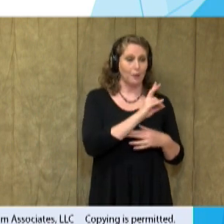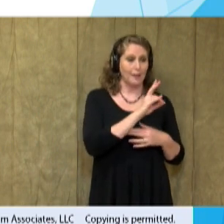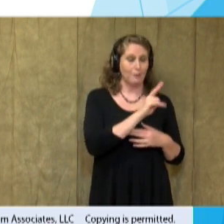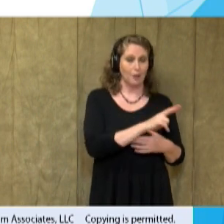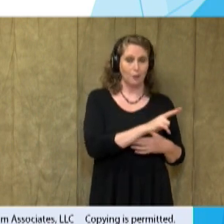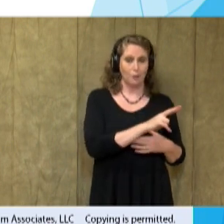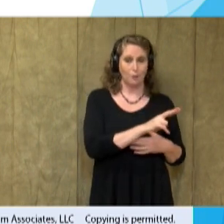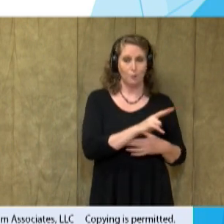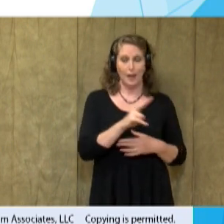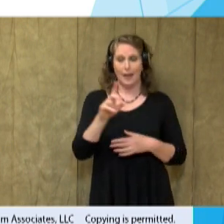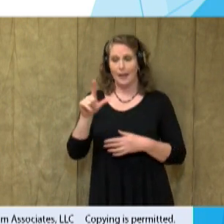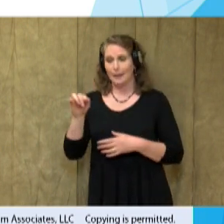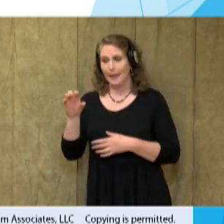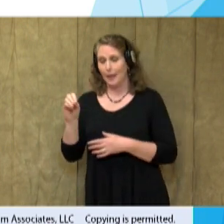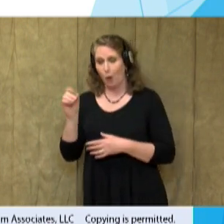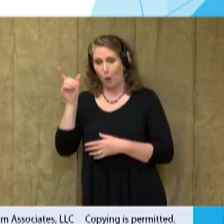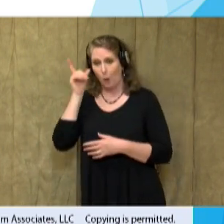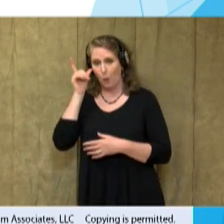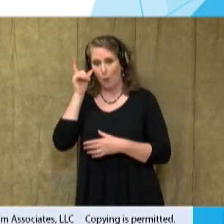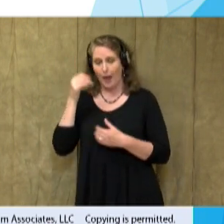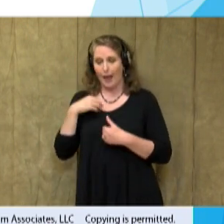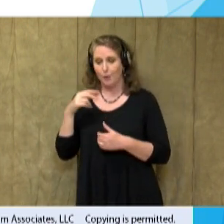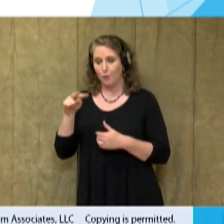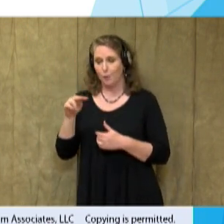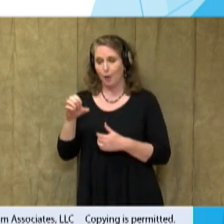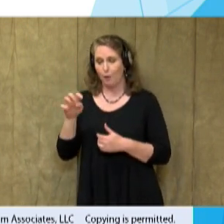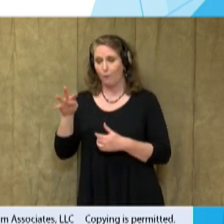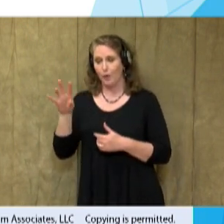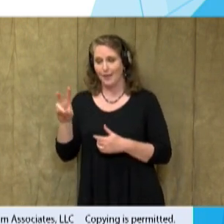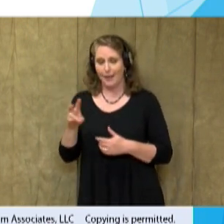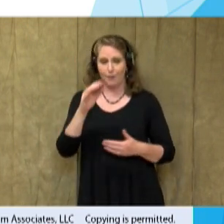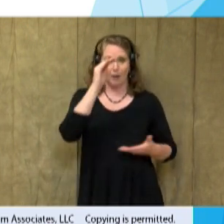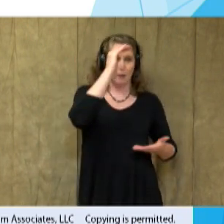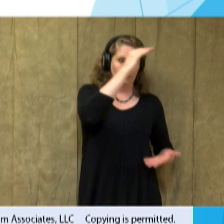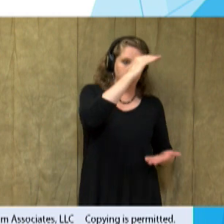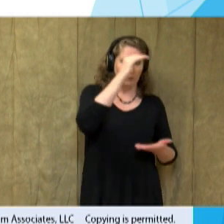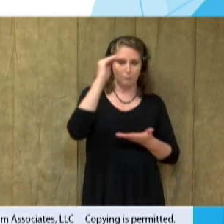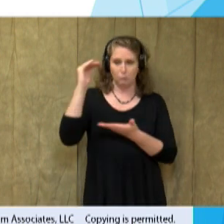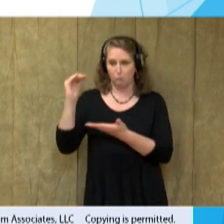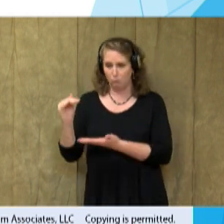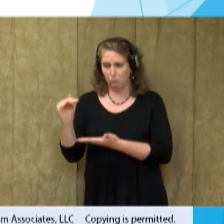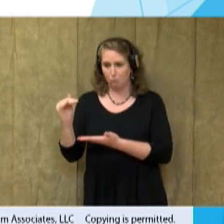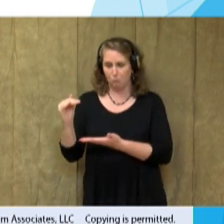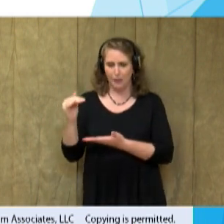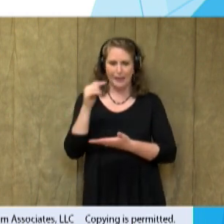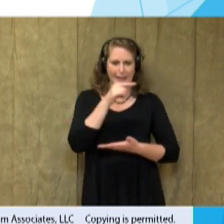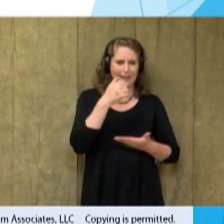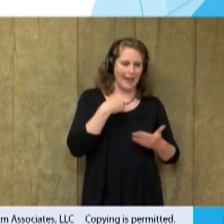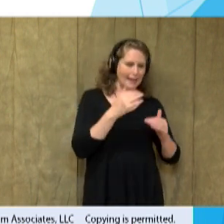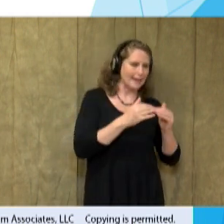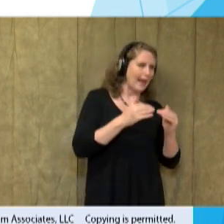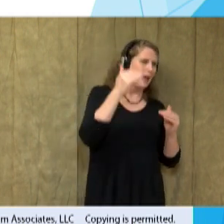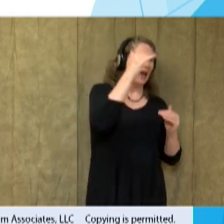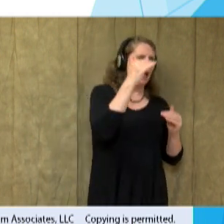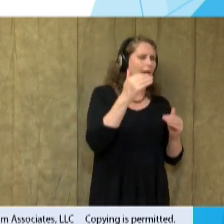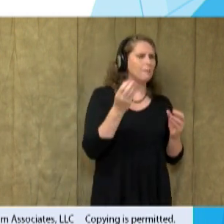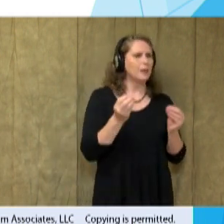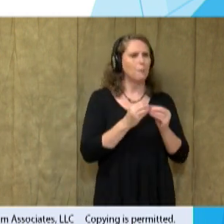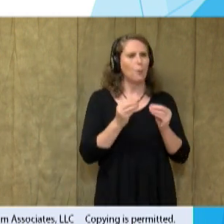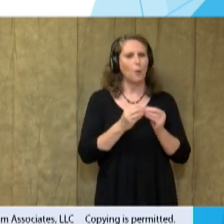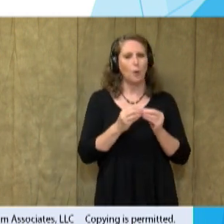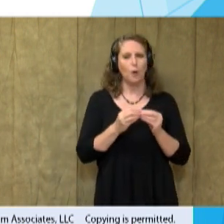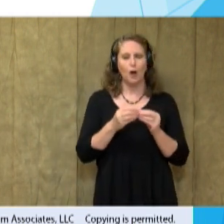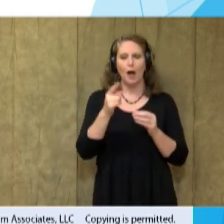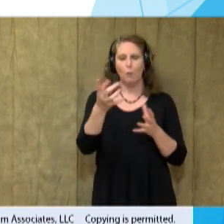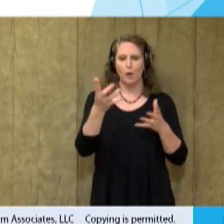has 347 stamps. How many more stamps does Jim have than Leo? All right, what I want you to do is I want you to